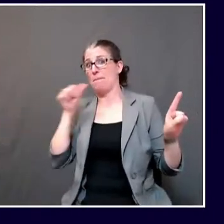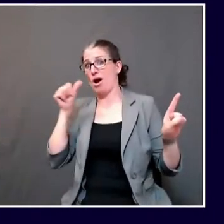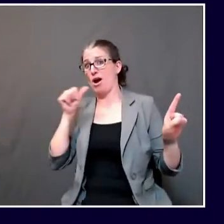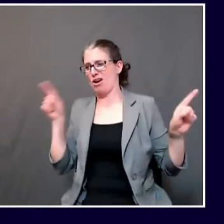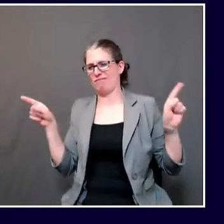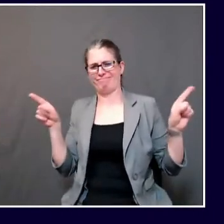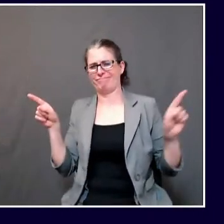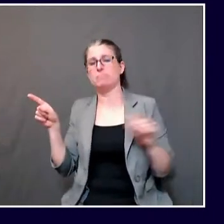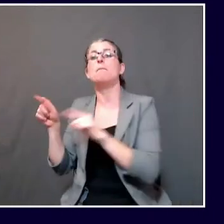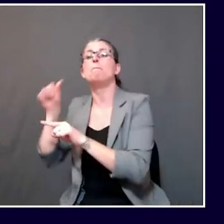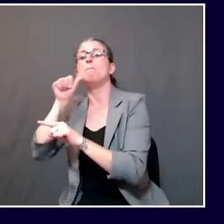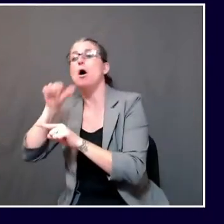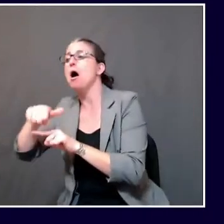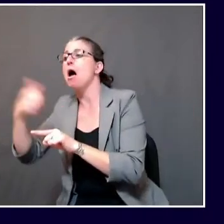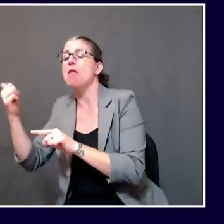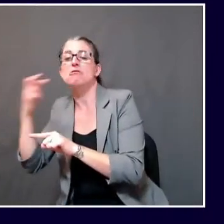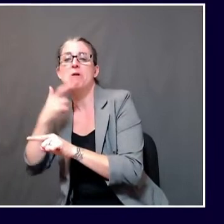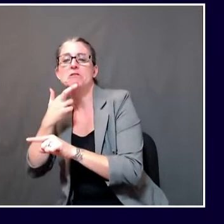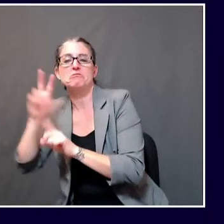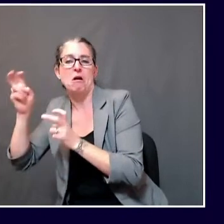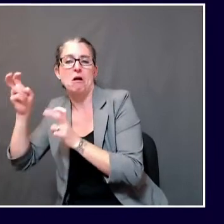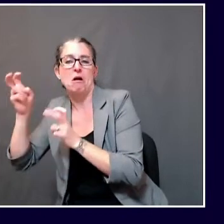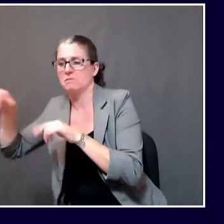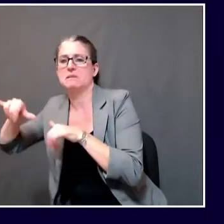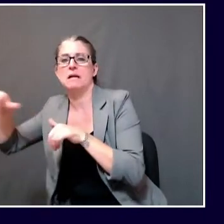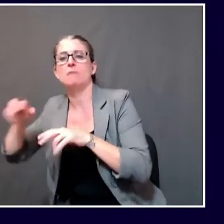this so we could continue our eyes on that.